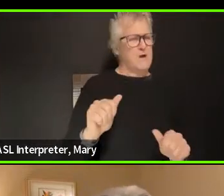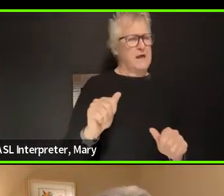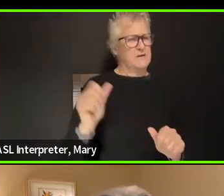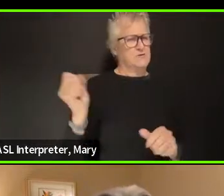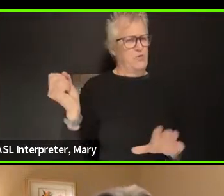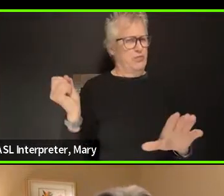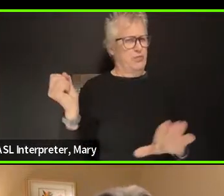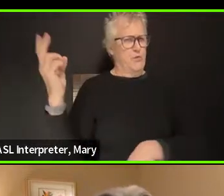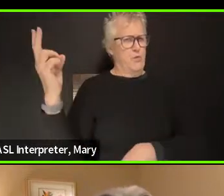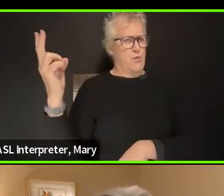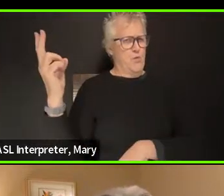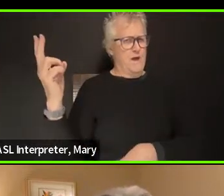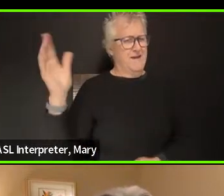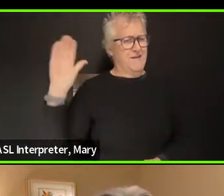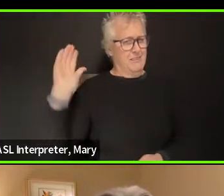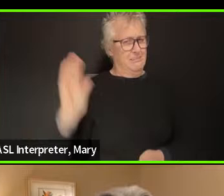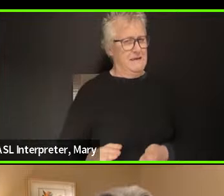goal.